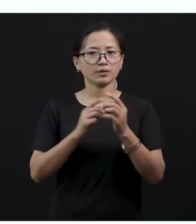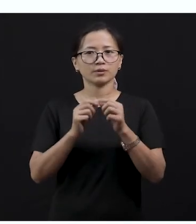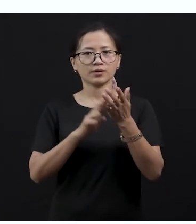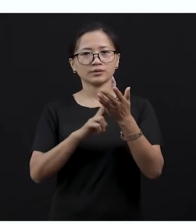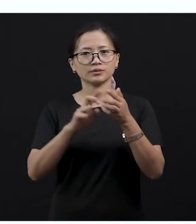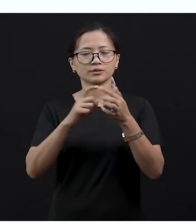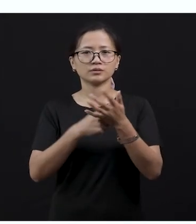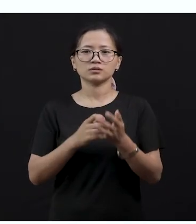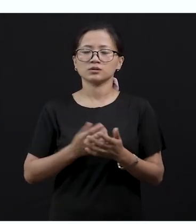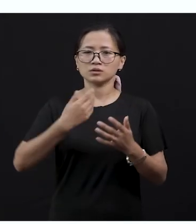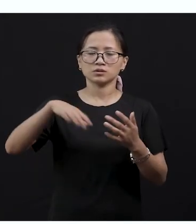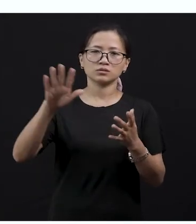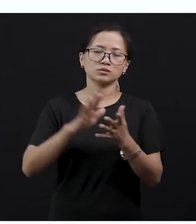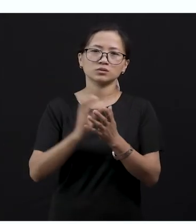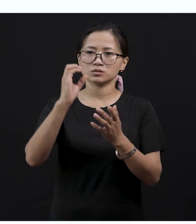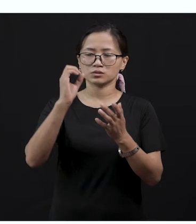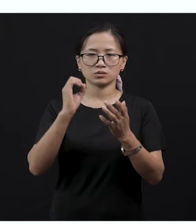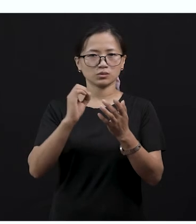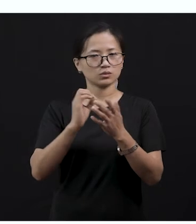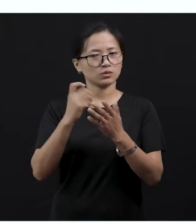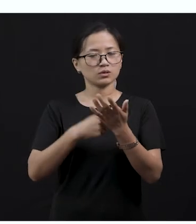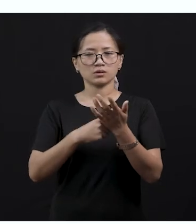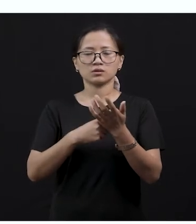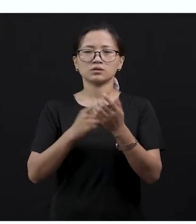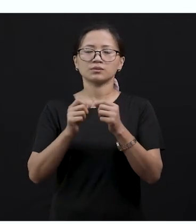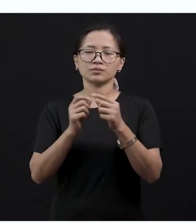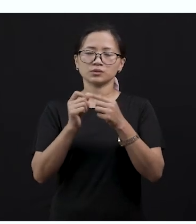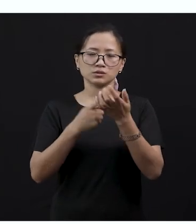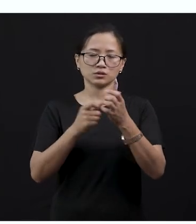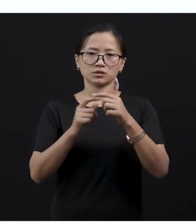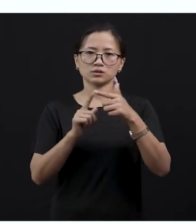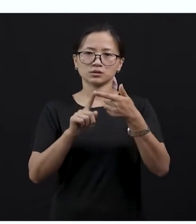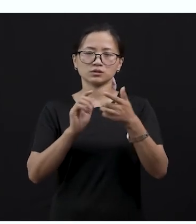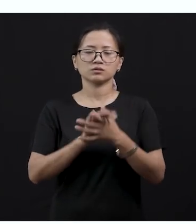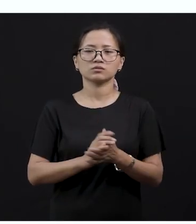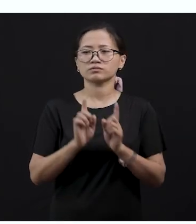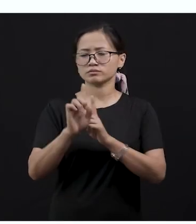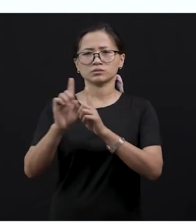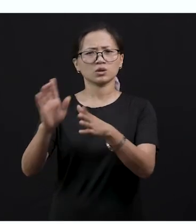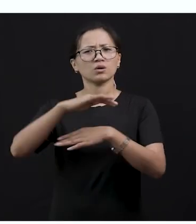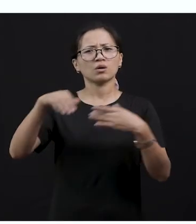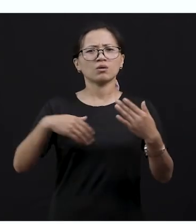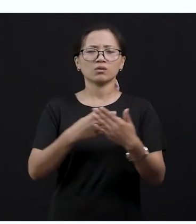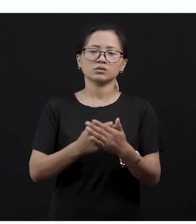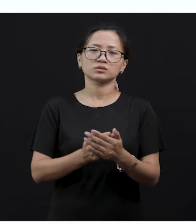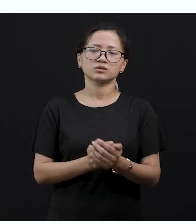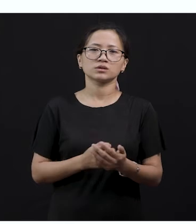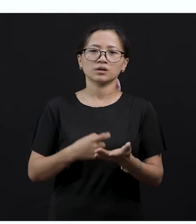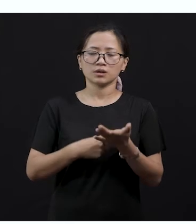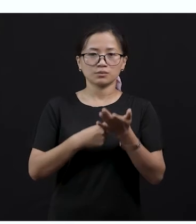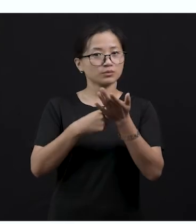they will not cooperate. That means they will not obey, they will not follow all the British